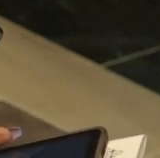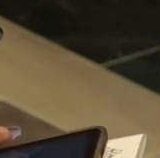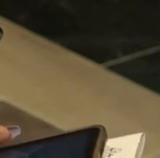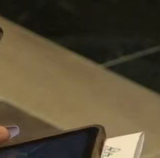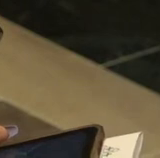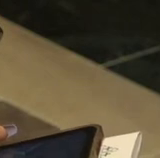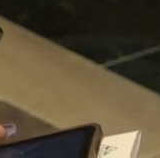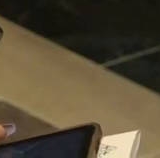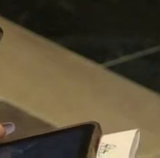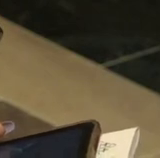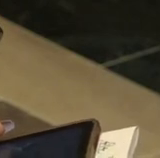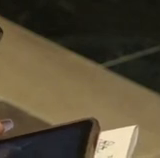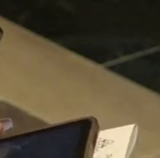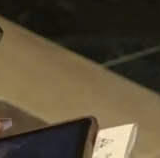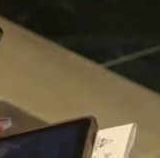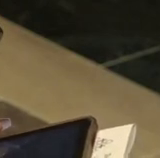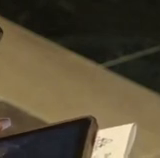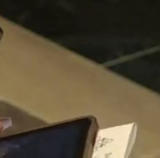sin-weary